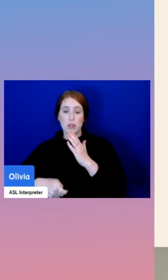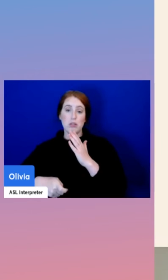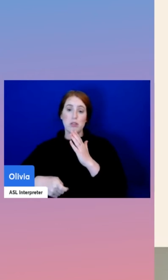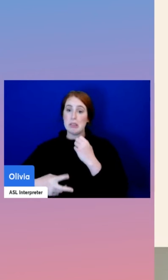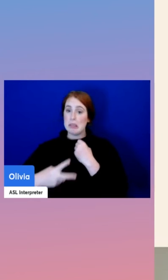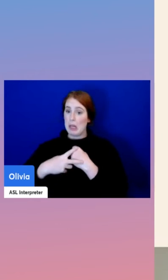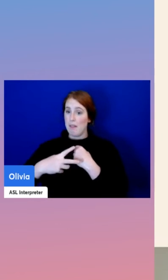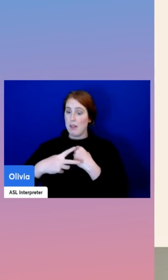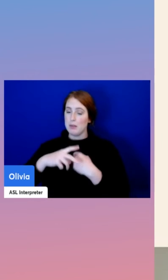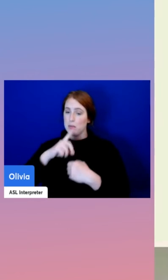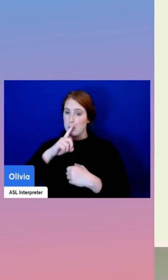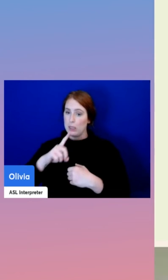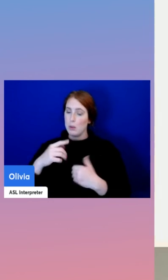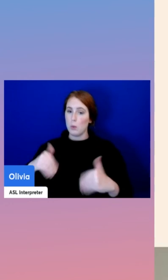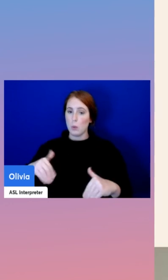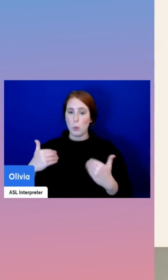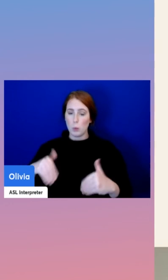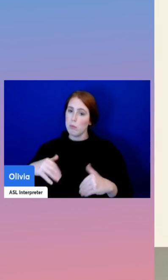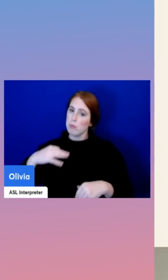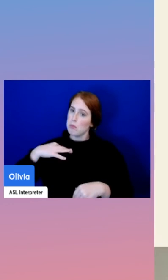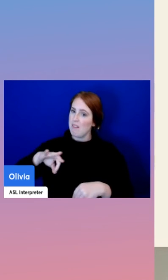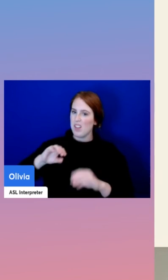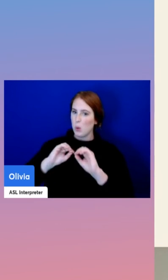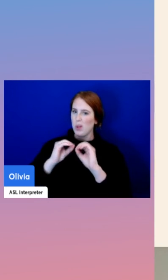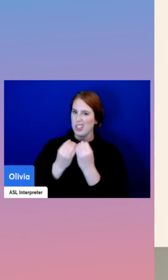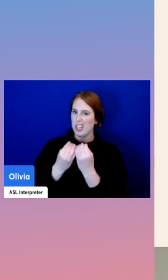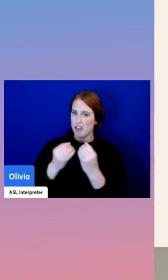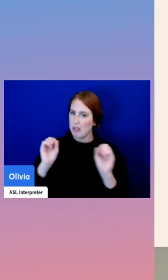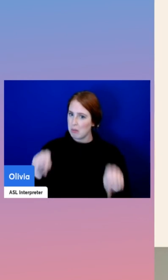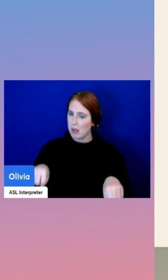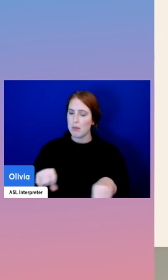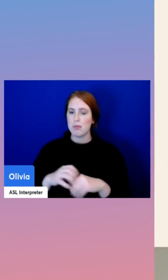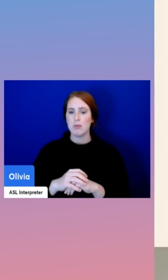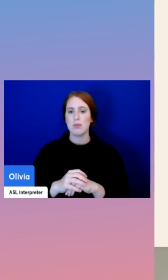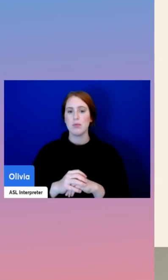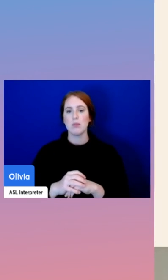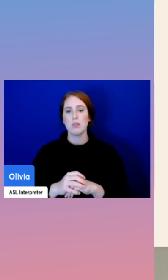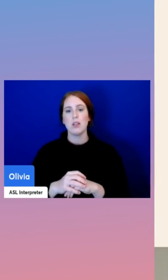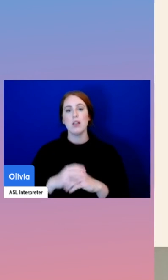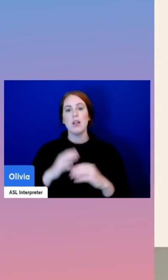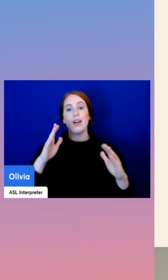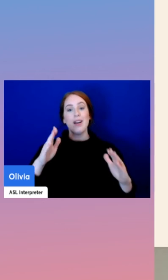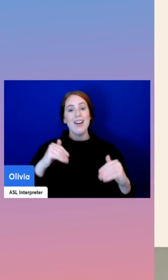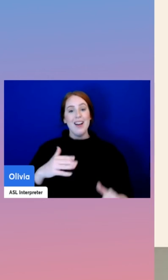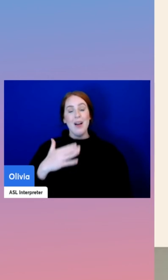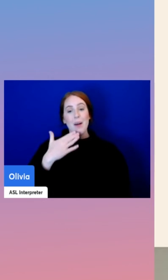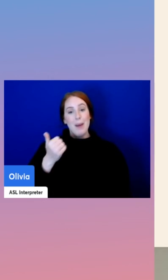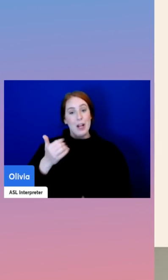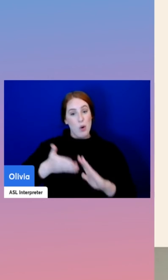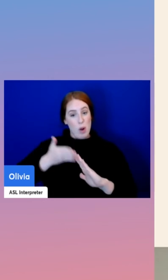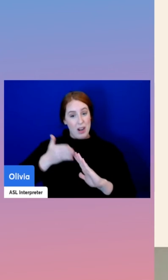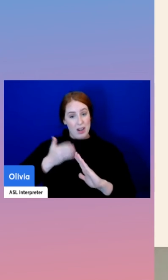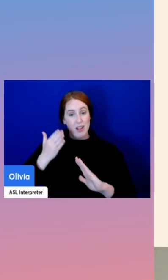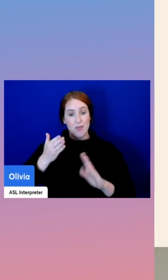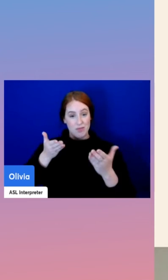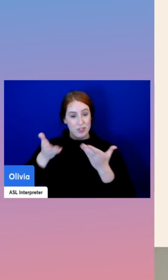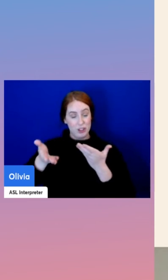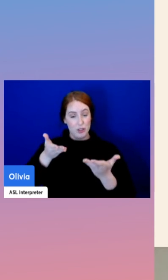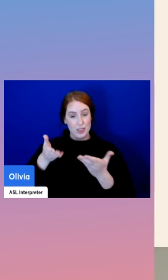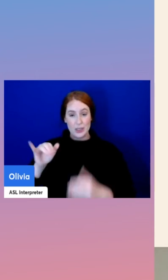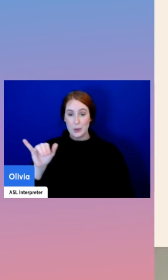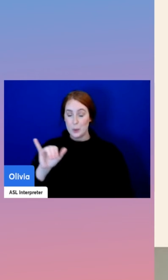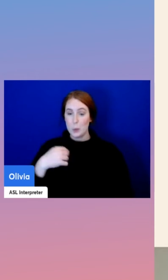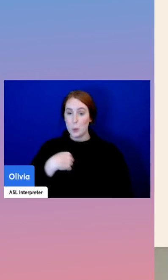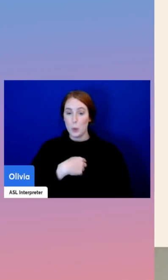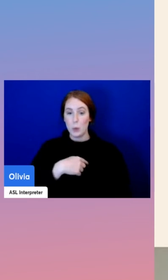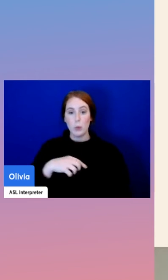of good too for the organization. And better running for the services. We found that it was actually much better